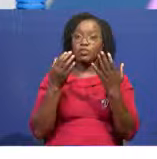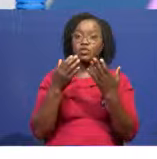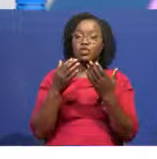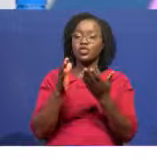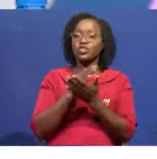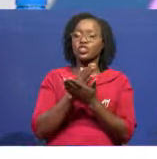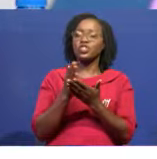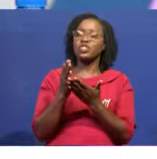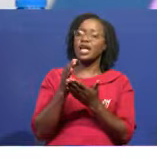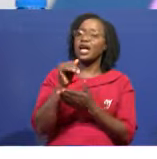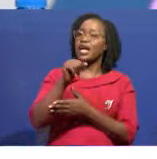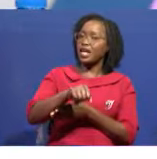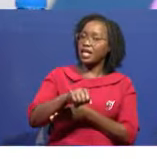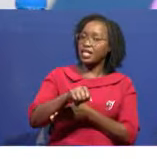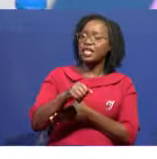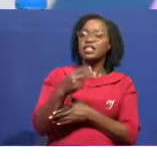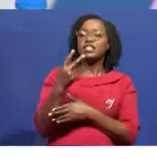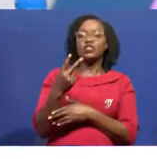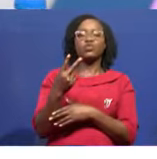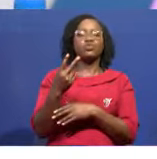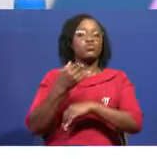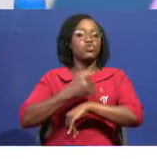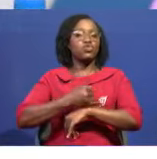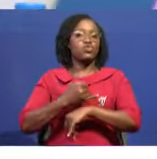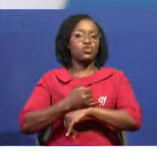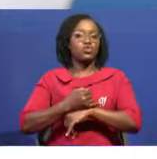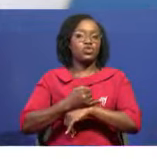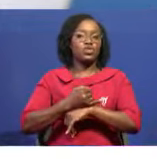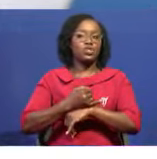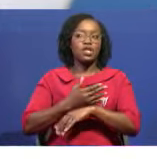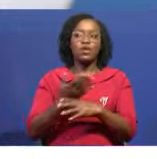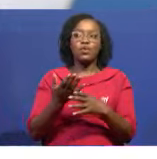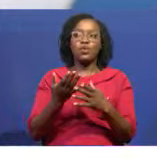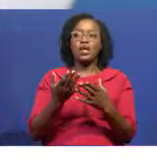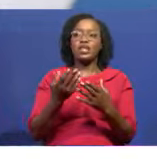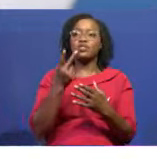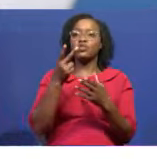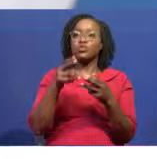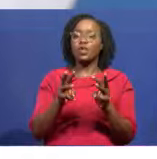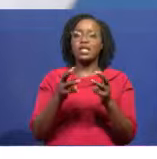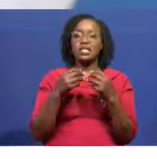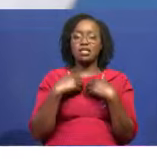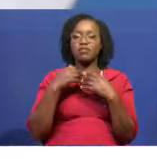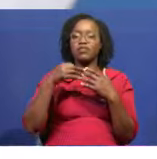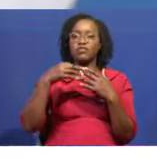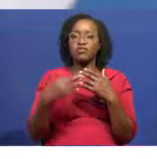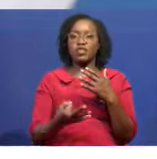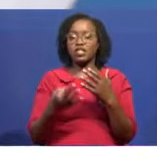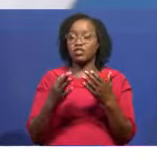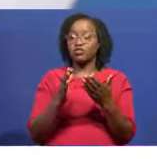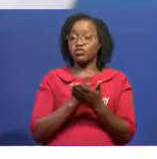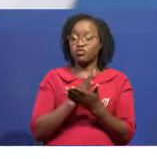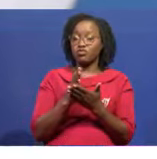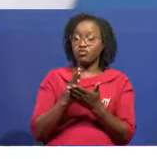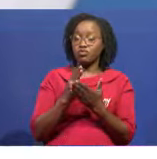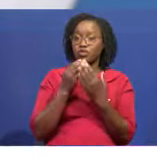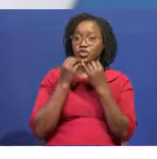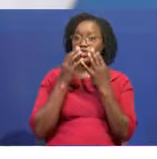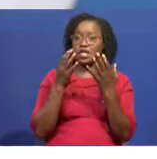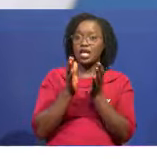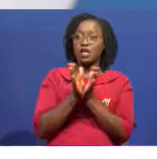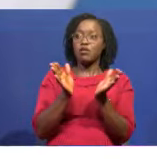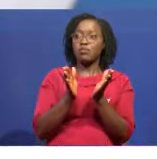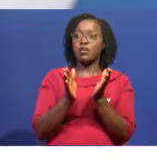given. Now, those two institutions, we have enforced it in two ways when they fail to give you that information. For the